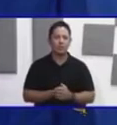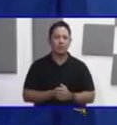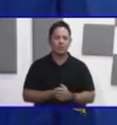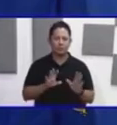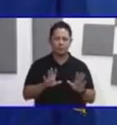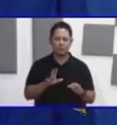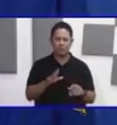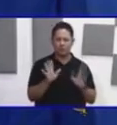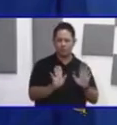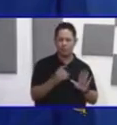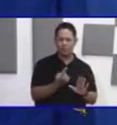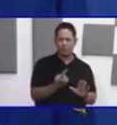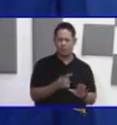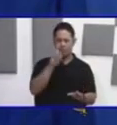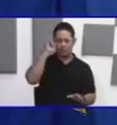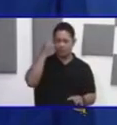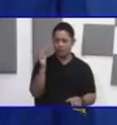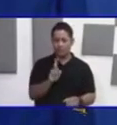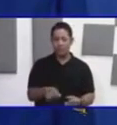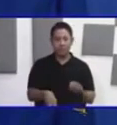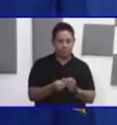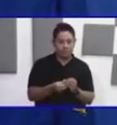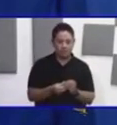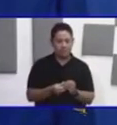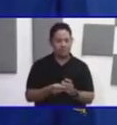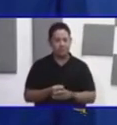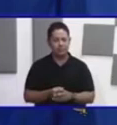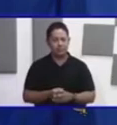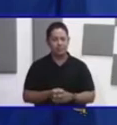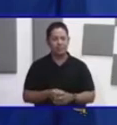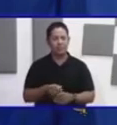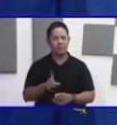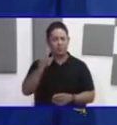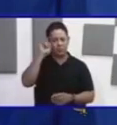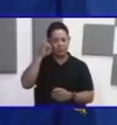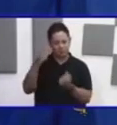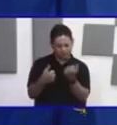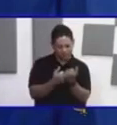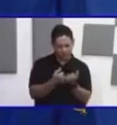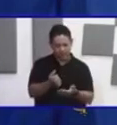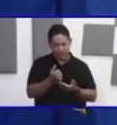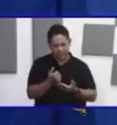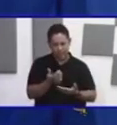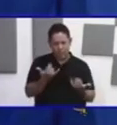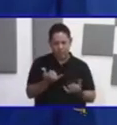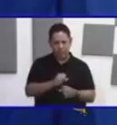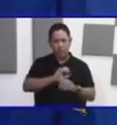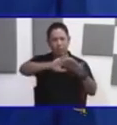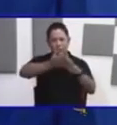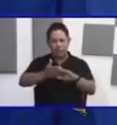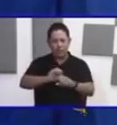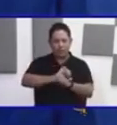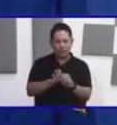government that I lead in this moment, the support that you giving in this moment to the entire community of the